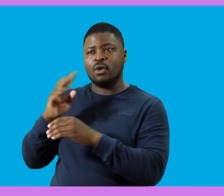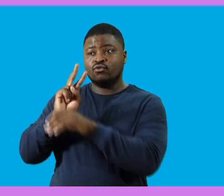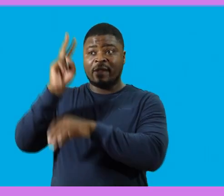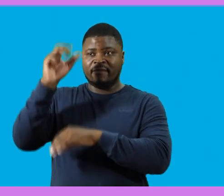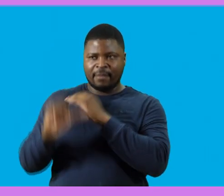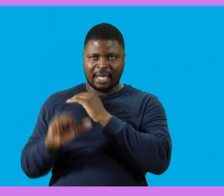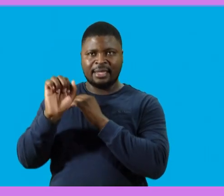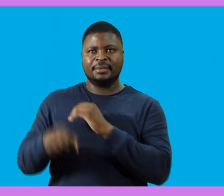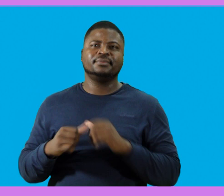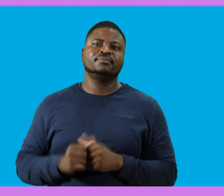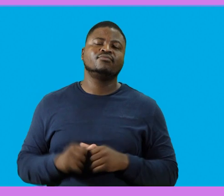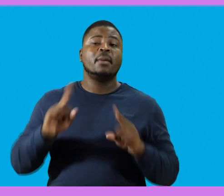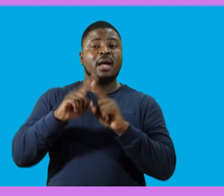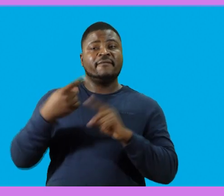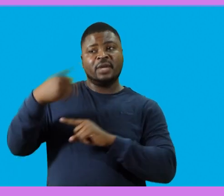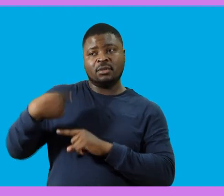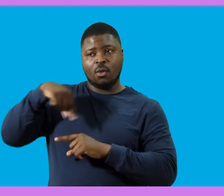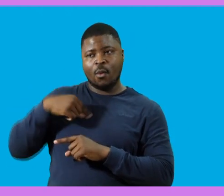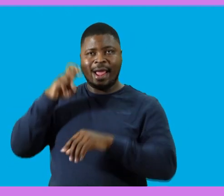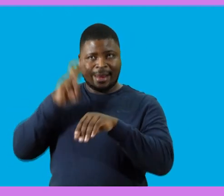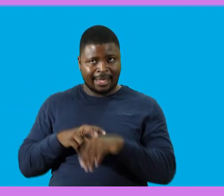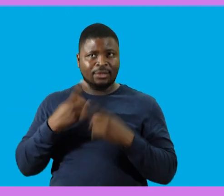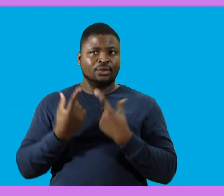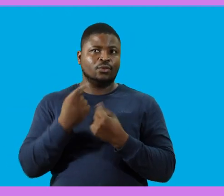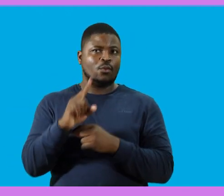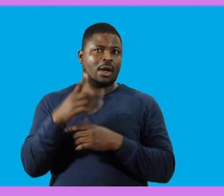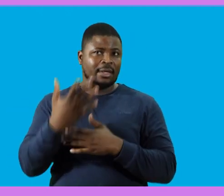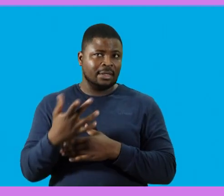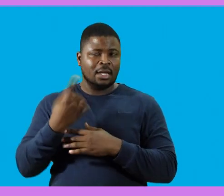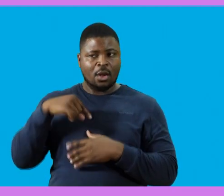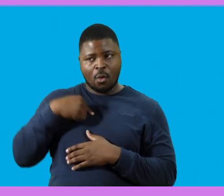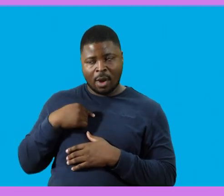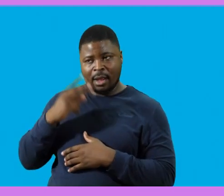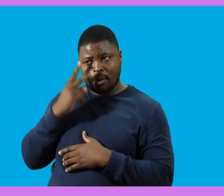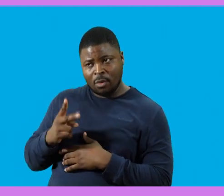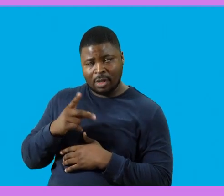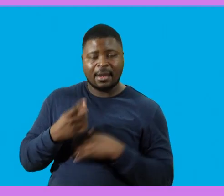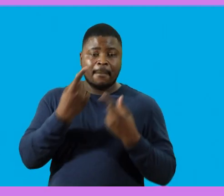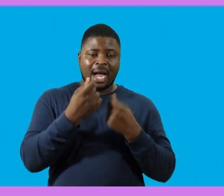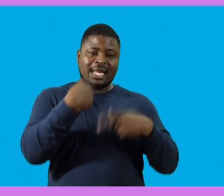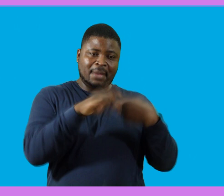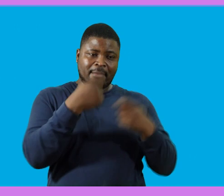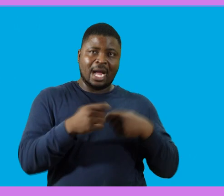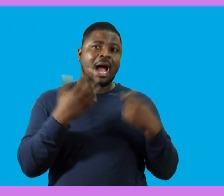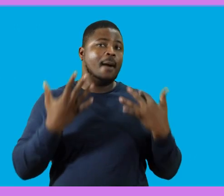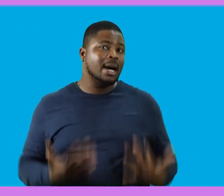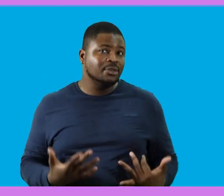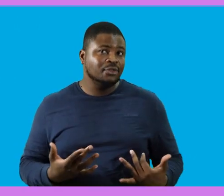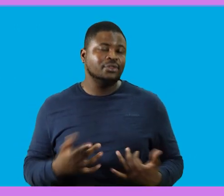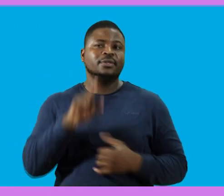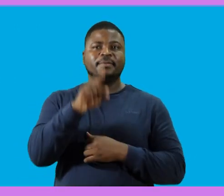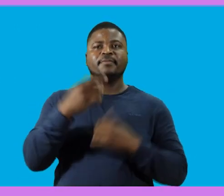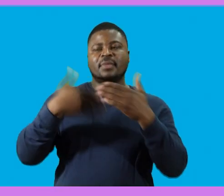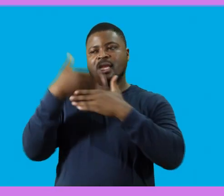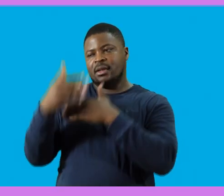look at this. What do we need to do first? First, we need to go and look at the expenses,